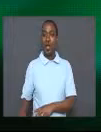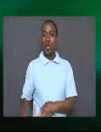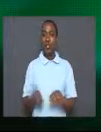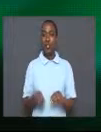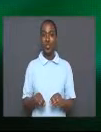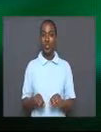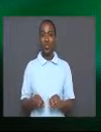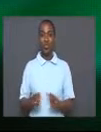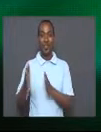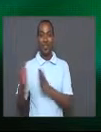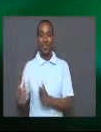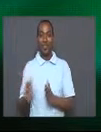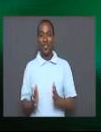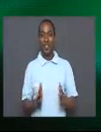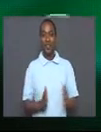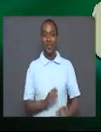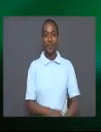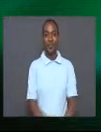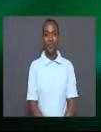Students, let's get ready.